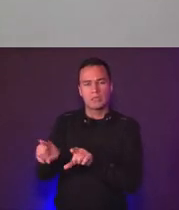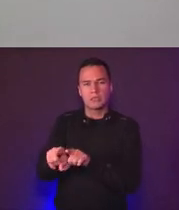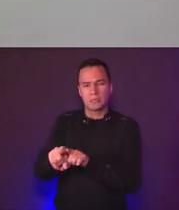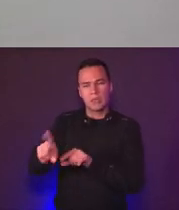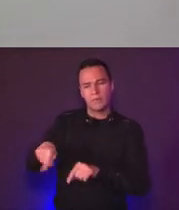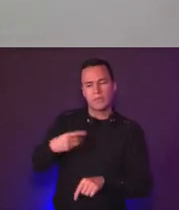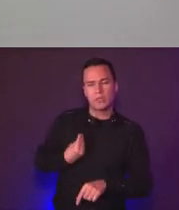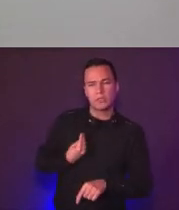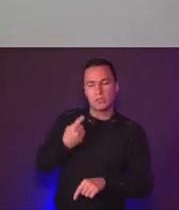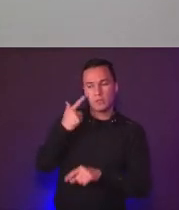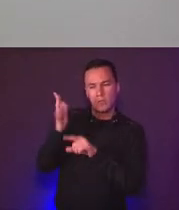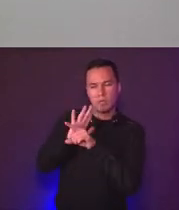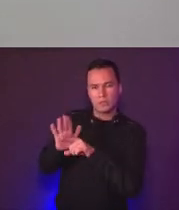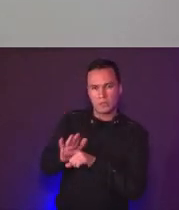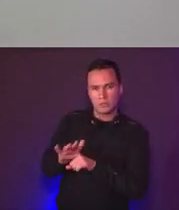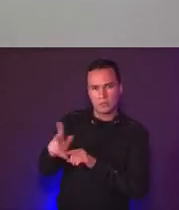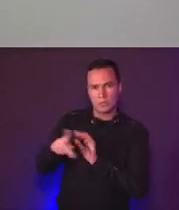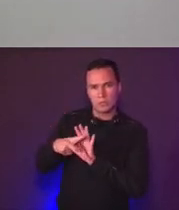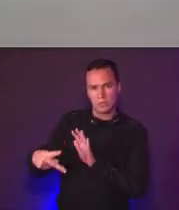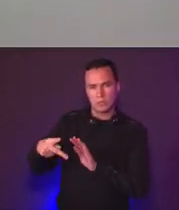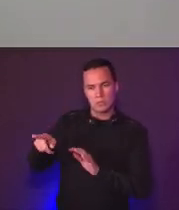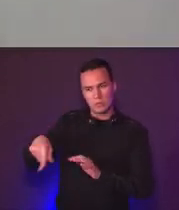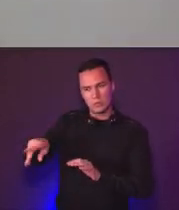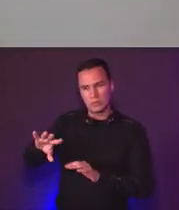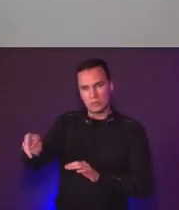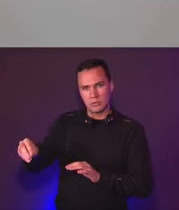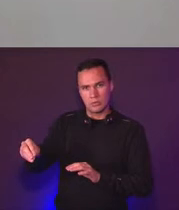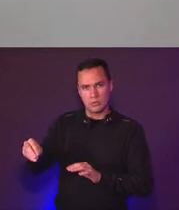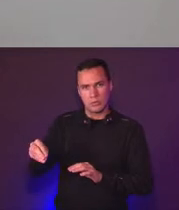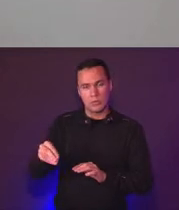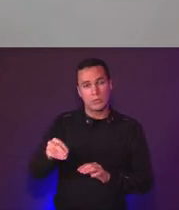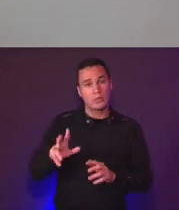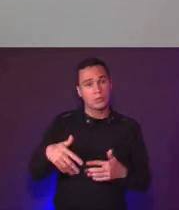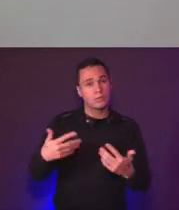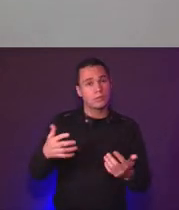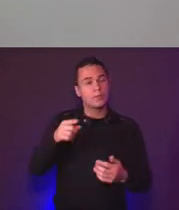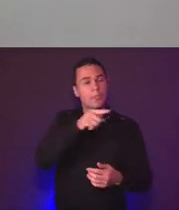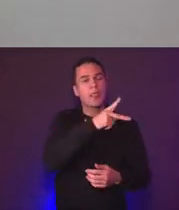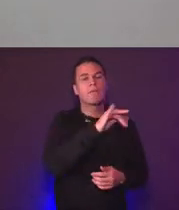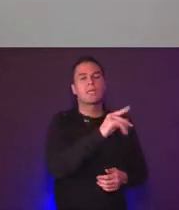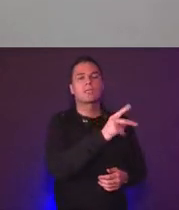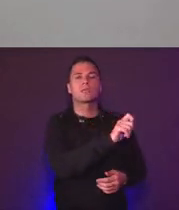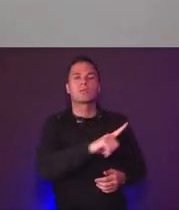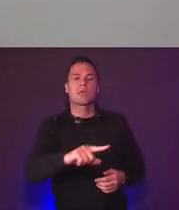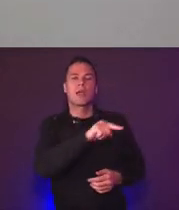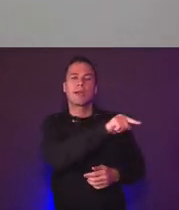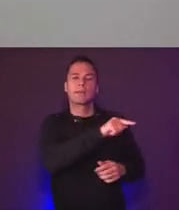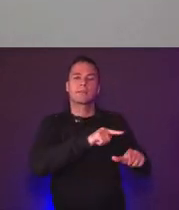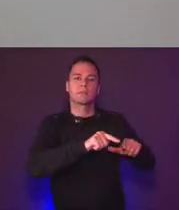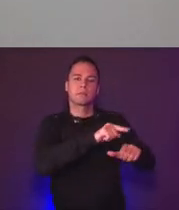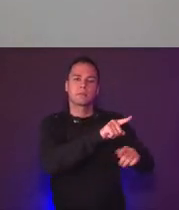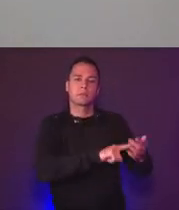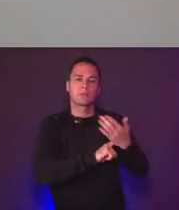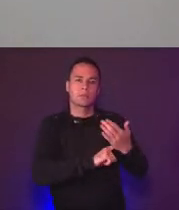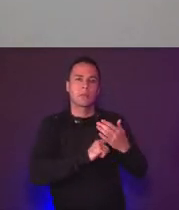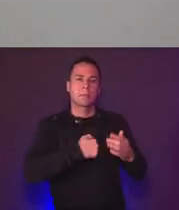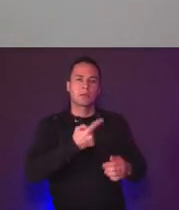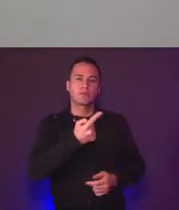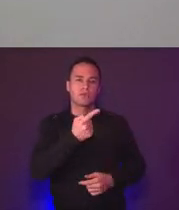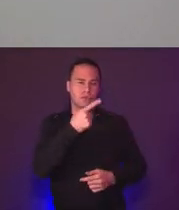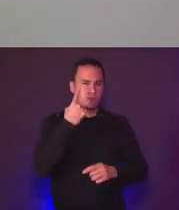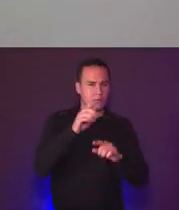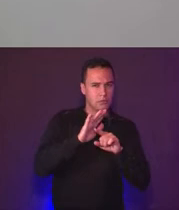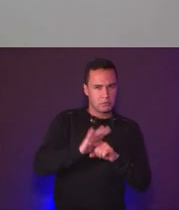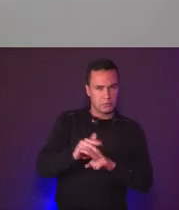on investigative journalism and data journalism. After I graduated, Phil kept a hand on my career. He helped me with my first